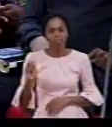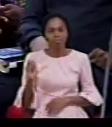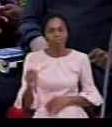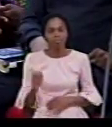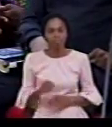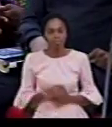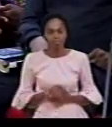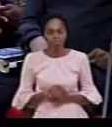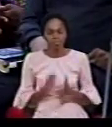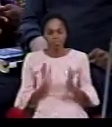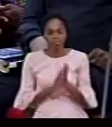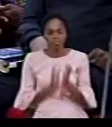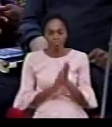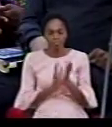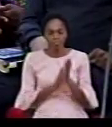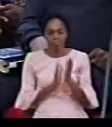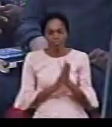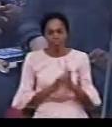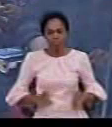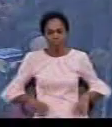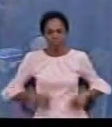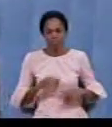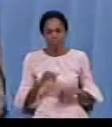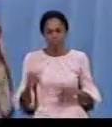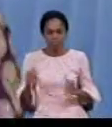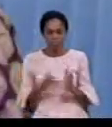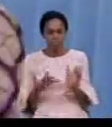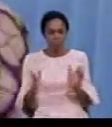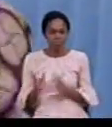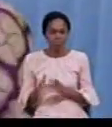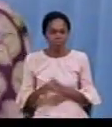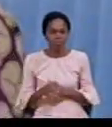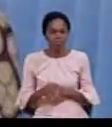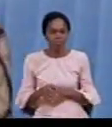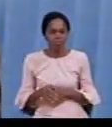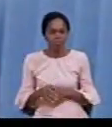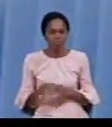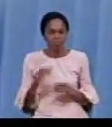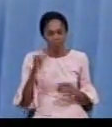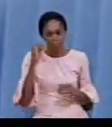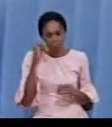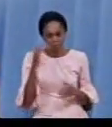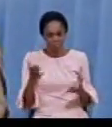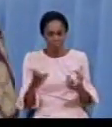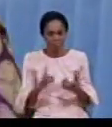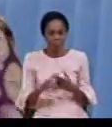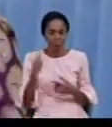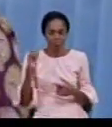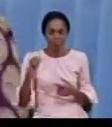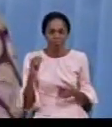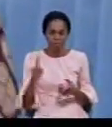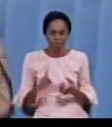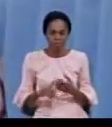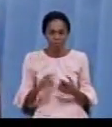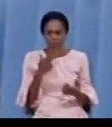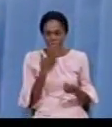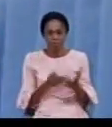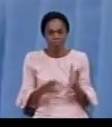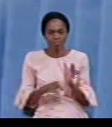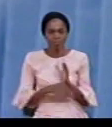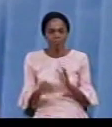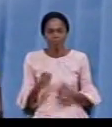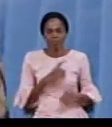Praise the living Jesus. I want to testify to the goodness of God for what God.